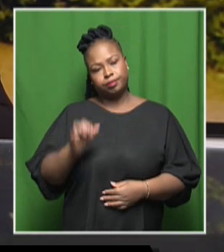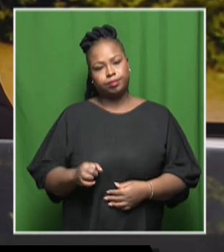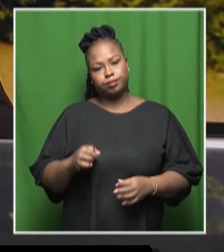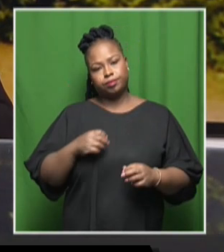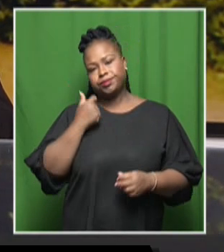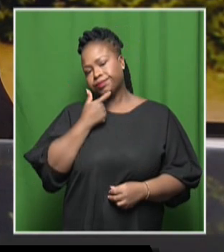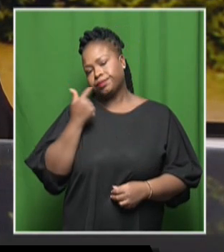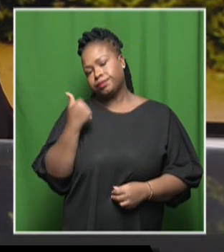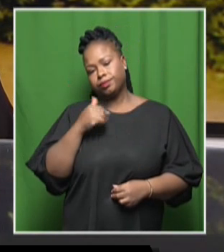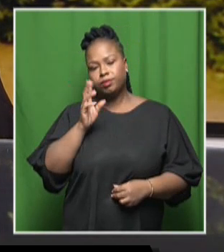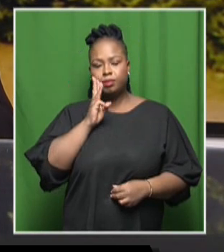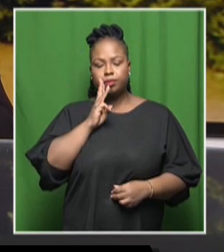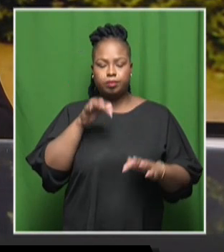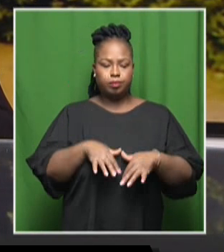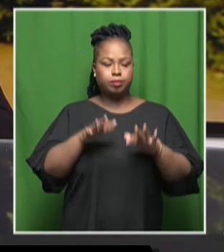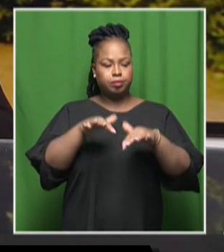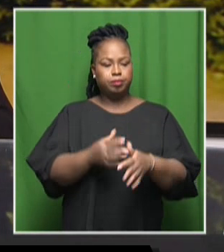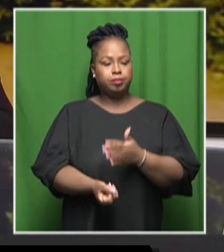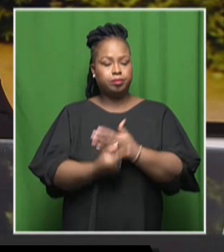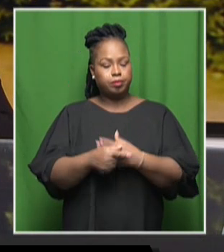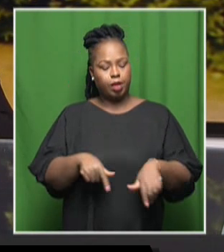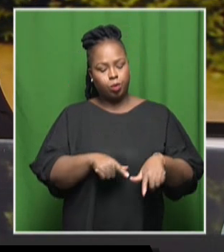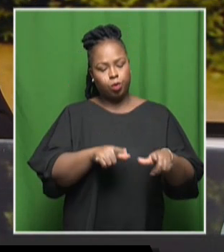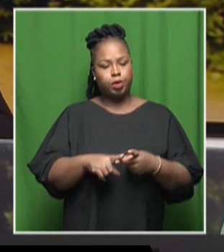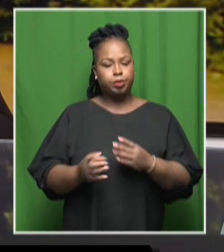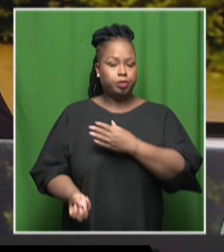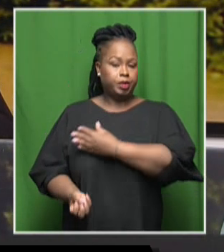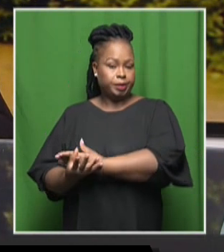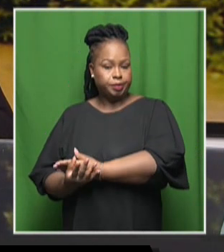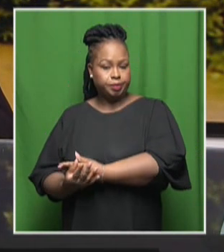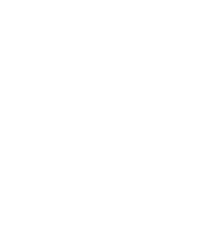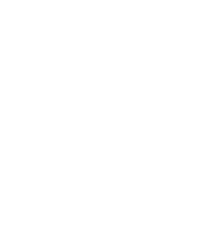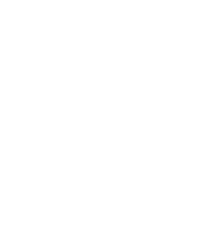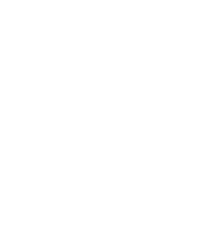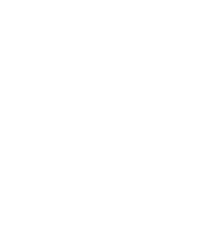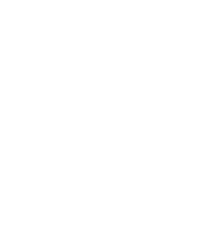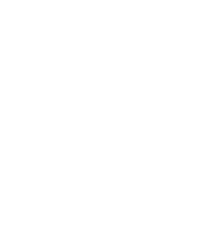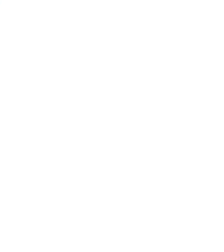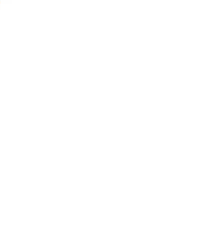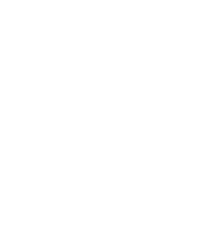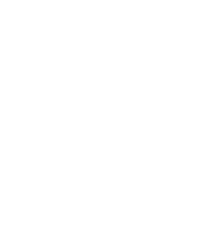Africa's recent floods that we're seeing in Limpopo and Mpumalanga provinces.